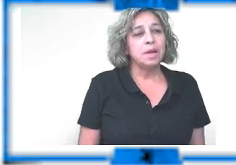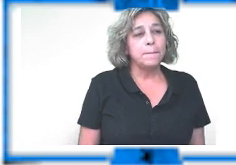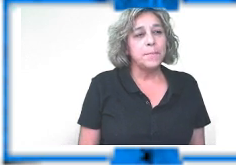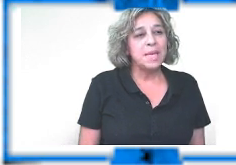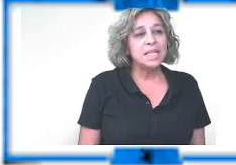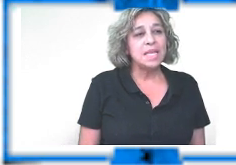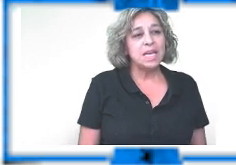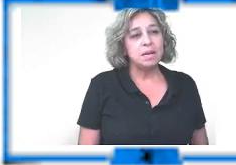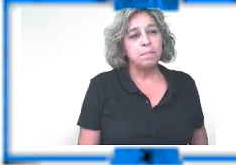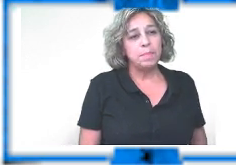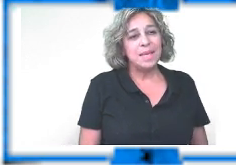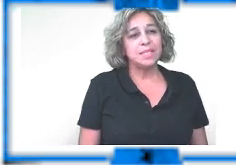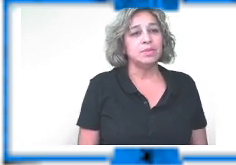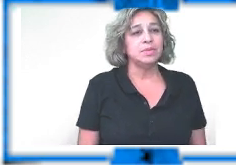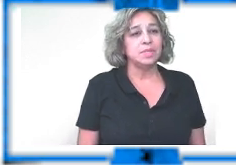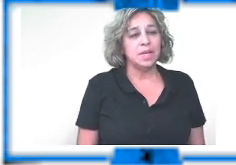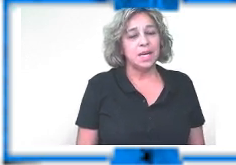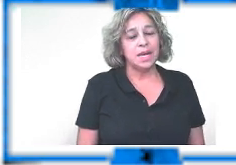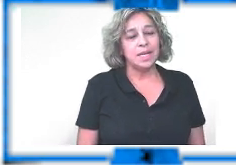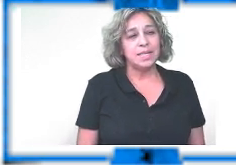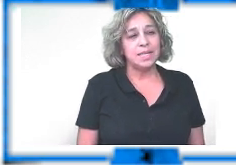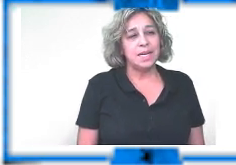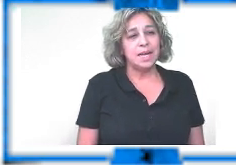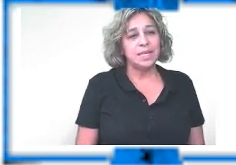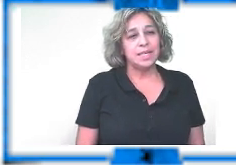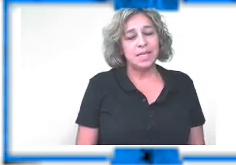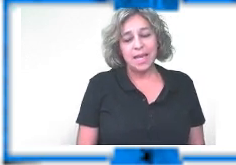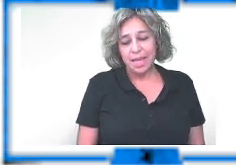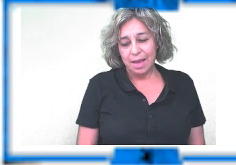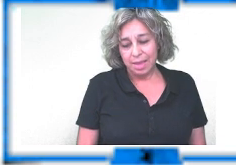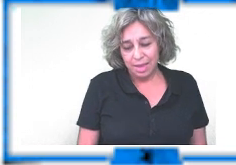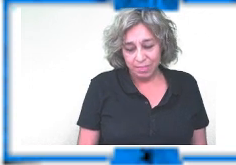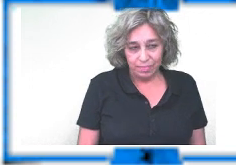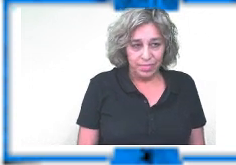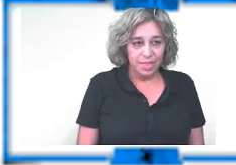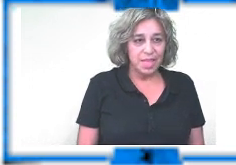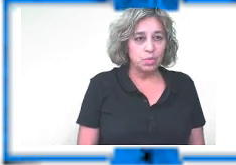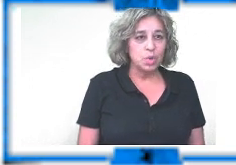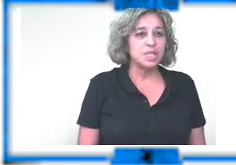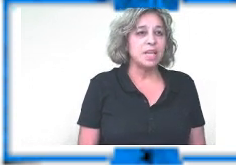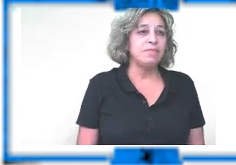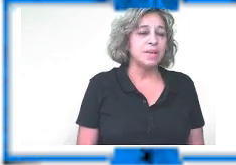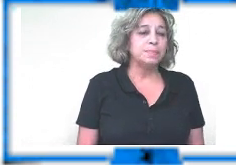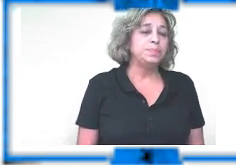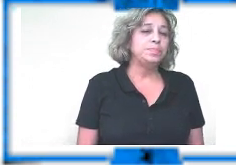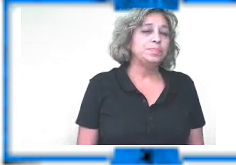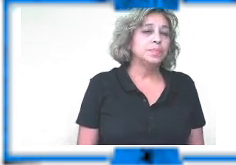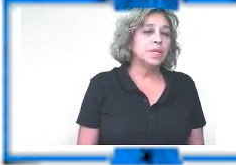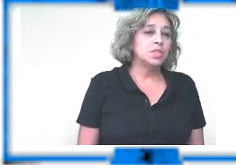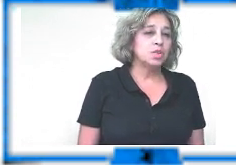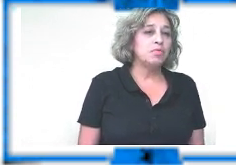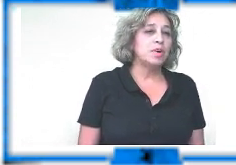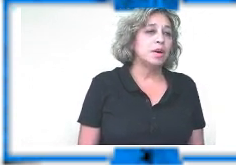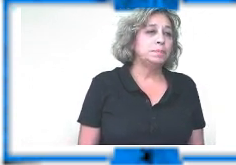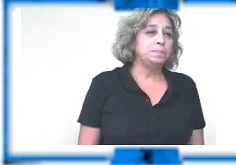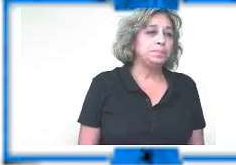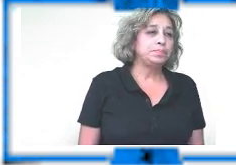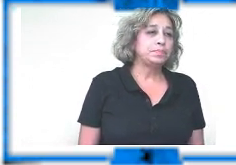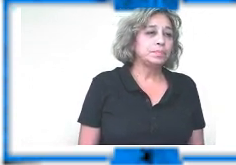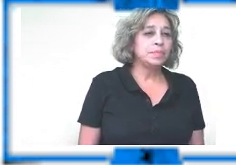50,000 million pesos a day that we're saving so